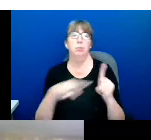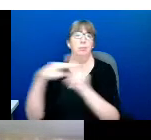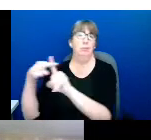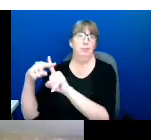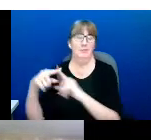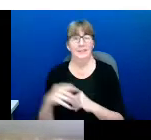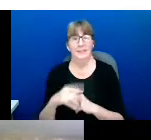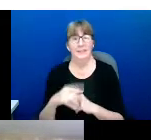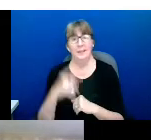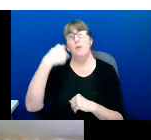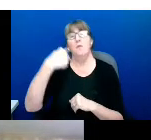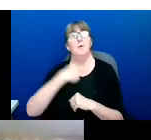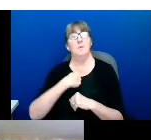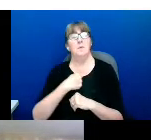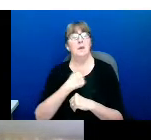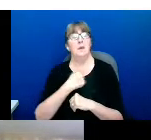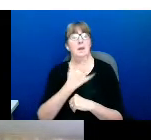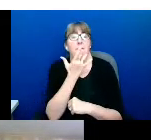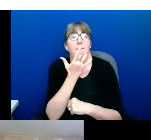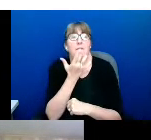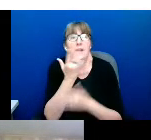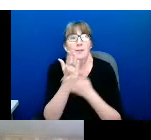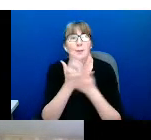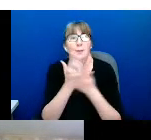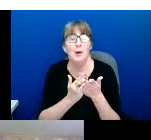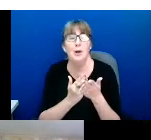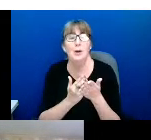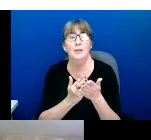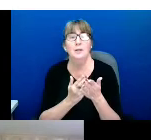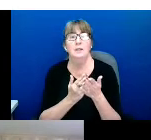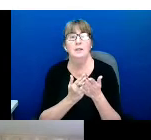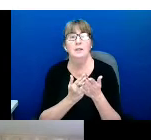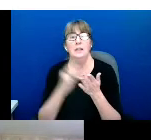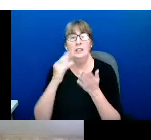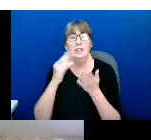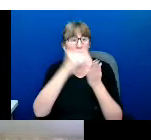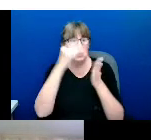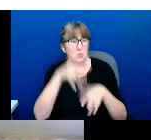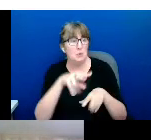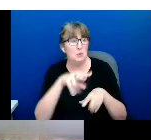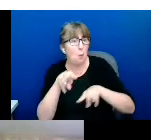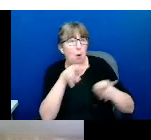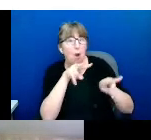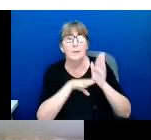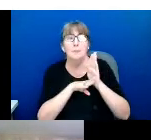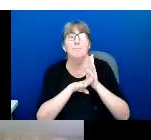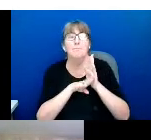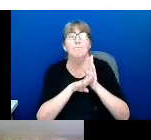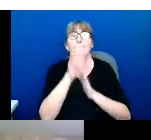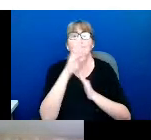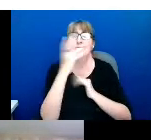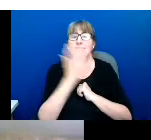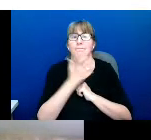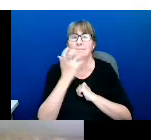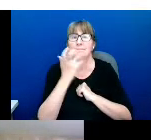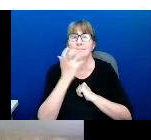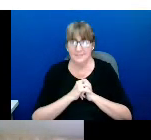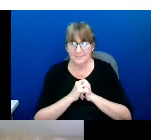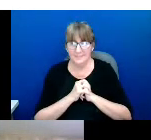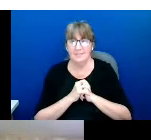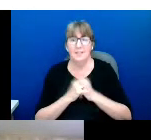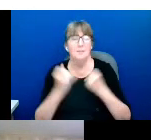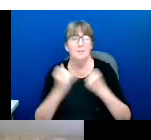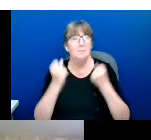the program is watching the students grow. A lot of them, when they first